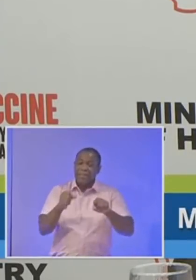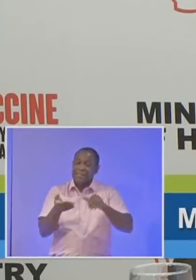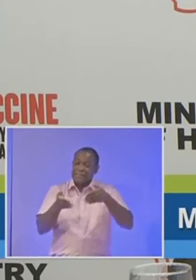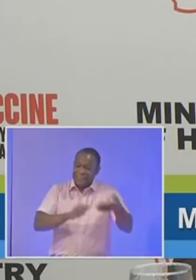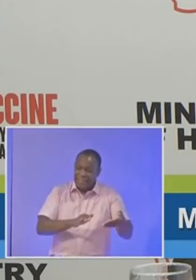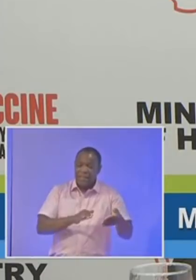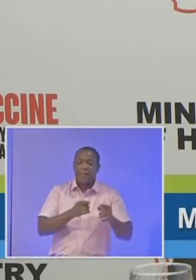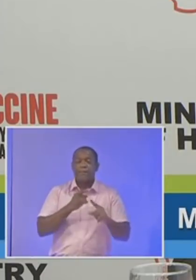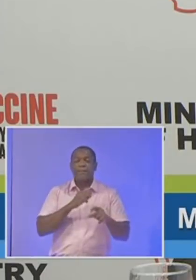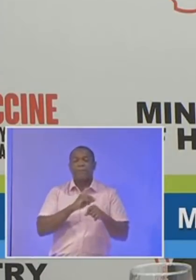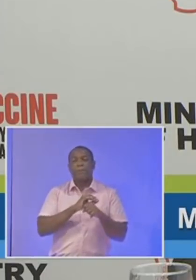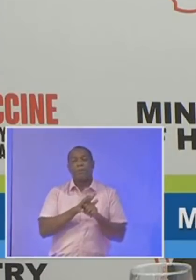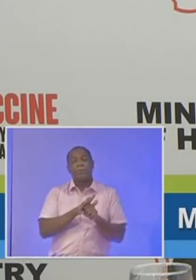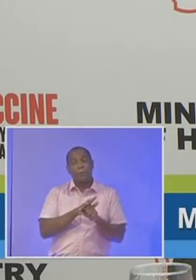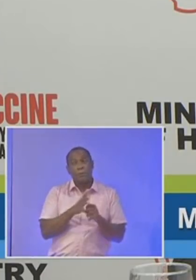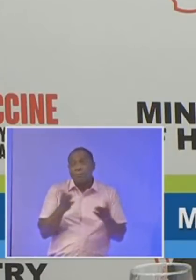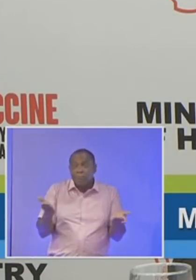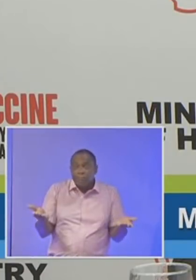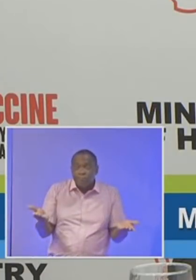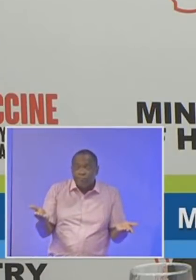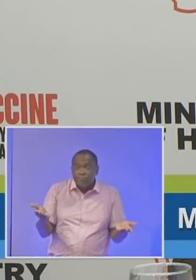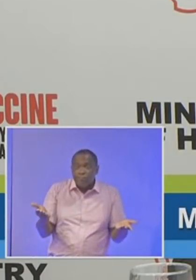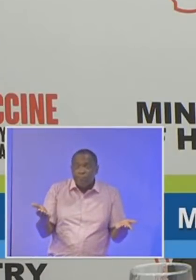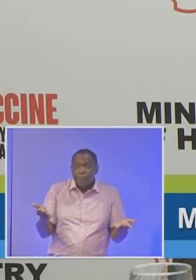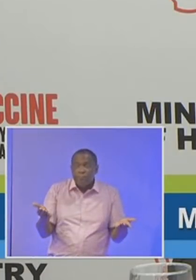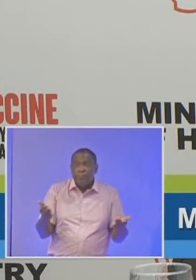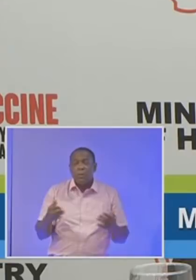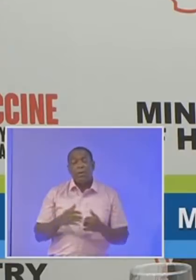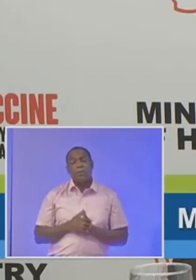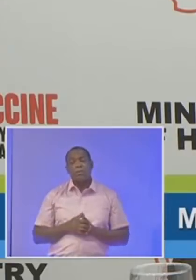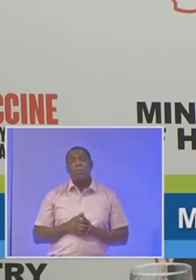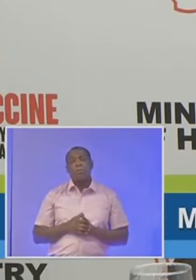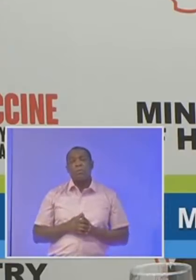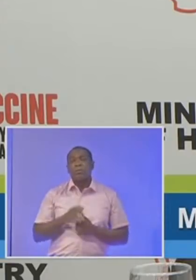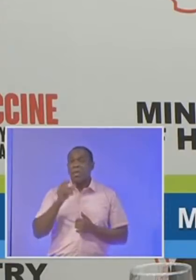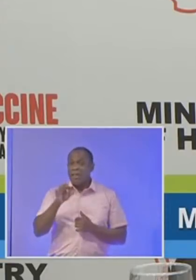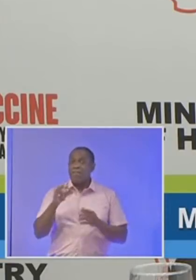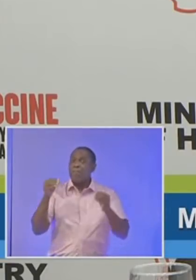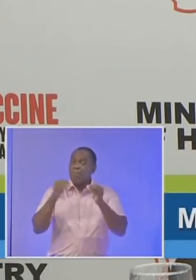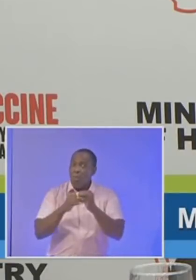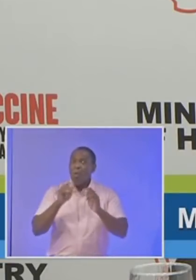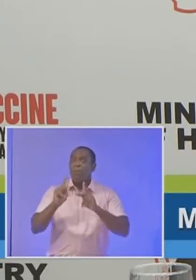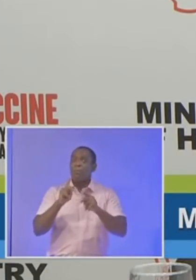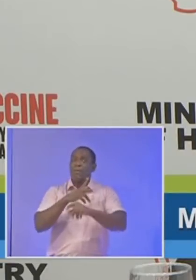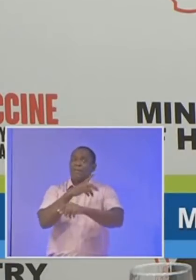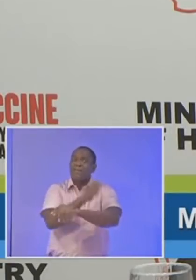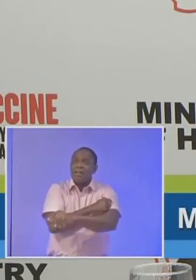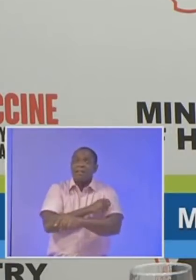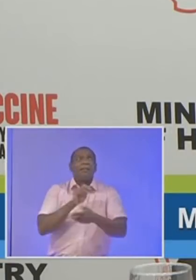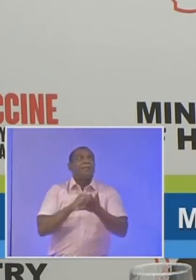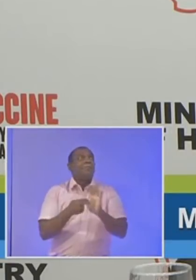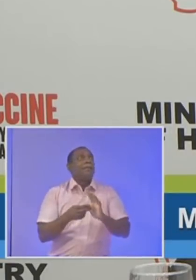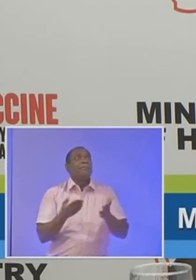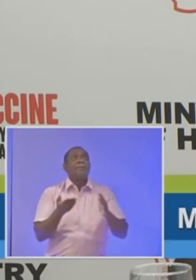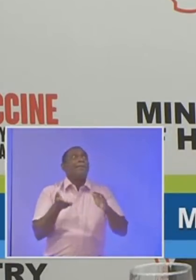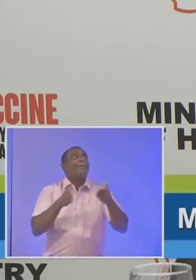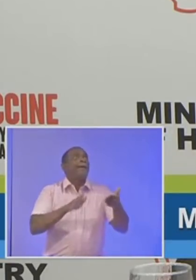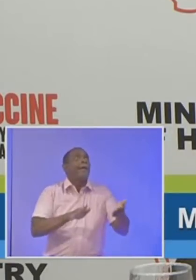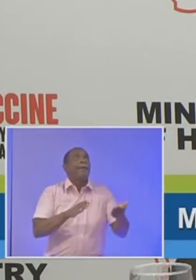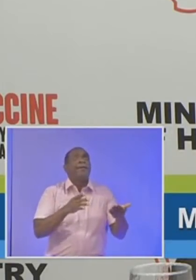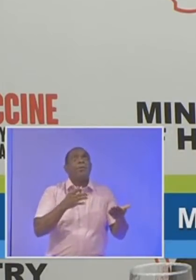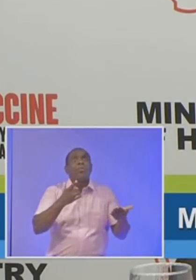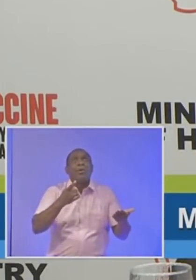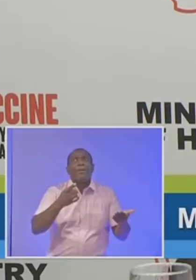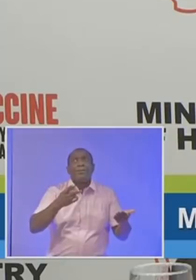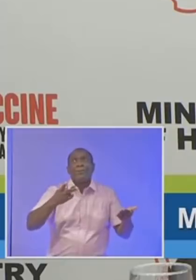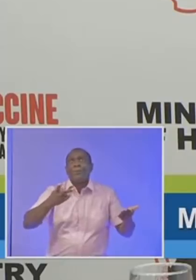day, that could be CMO 1 or 2 if people were vaccinated. Think about how much better we could be